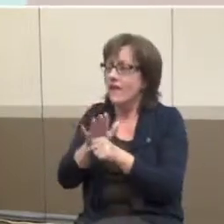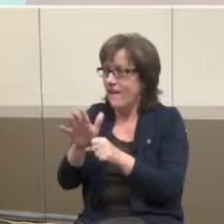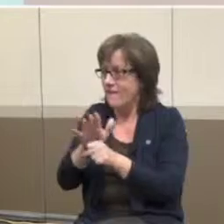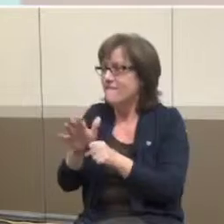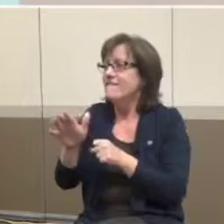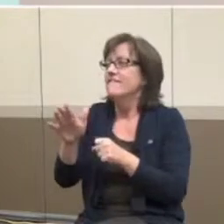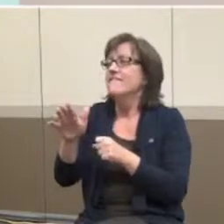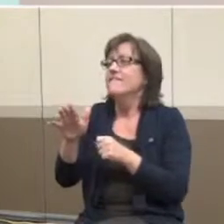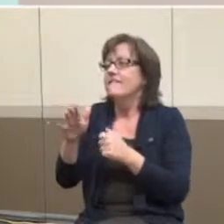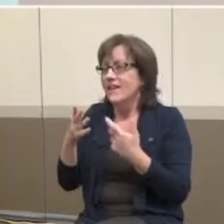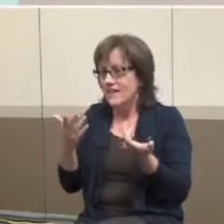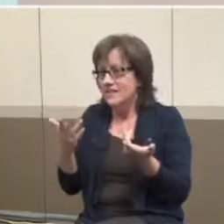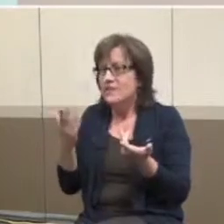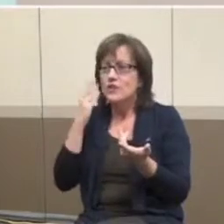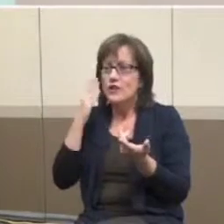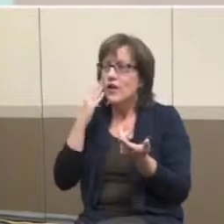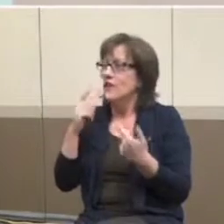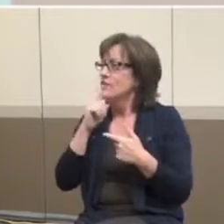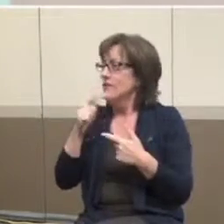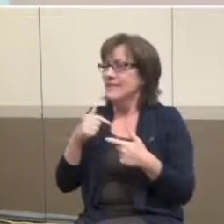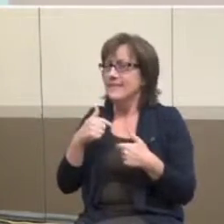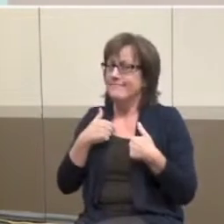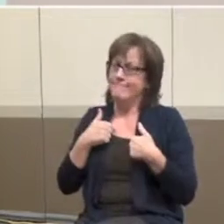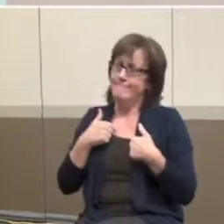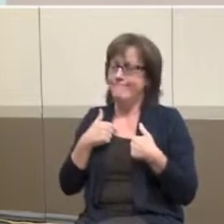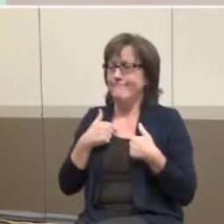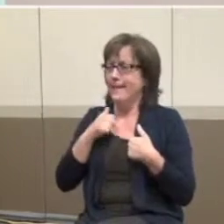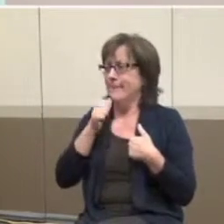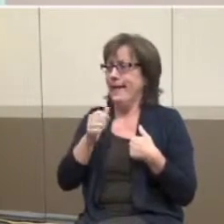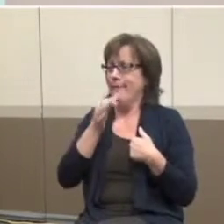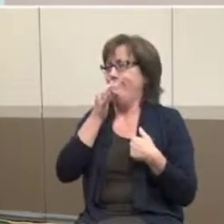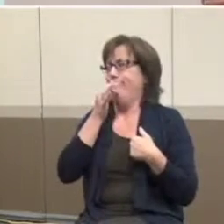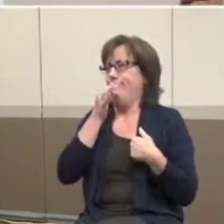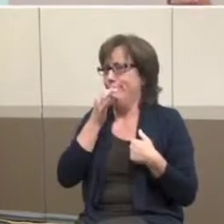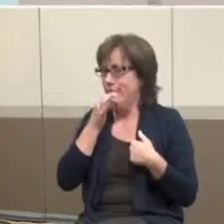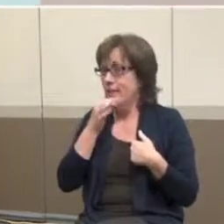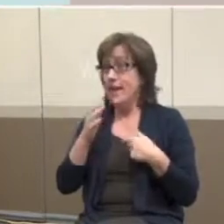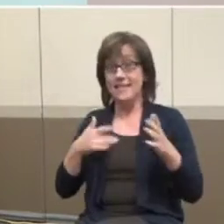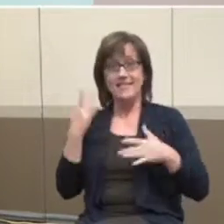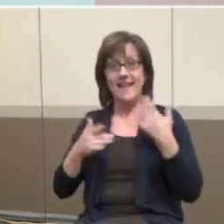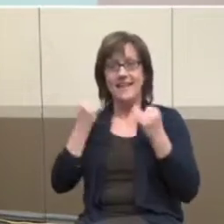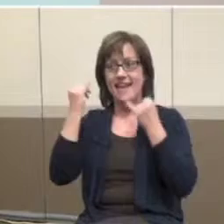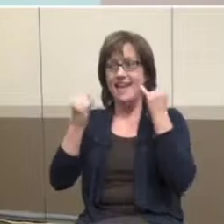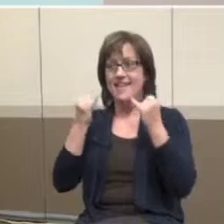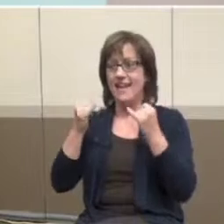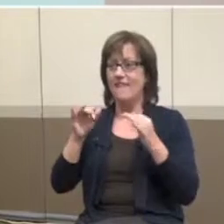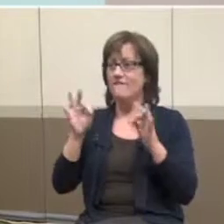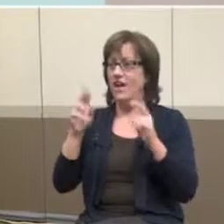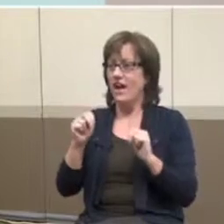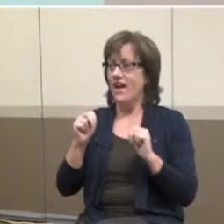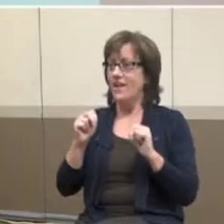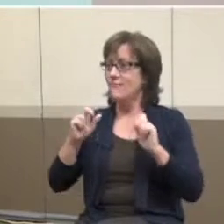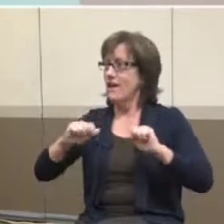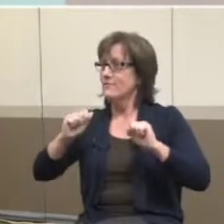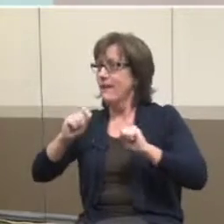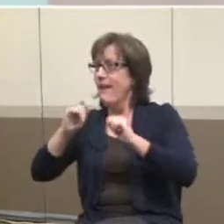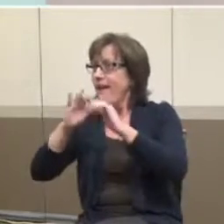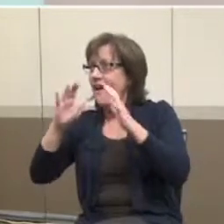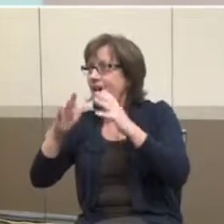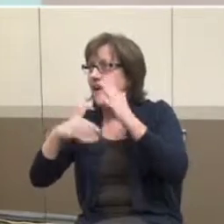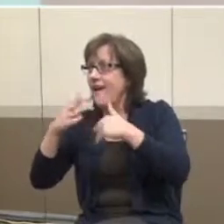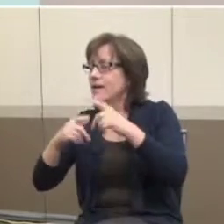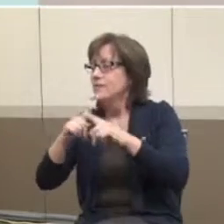to know that I don't really know what I'm doing here. It's an exciting idea and a fun prospect to think about,